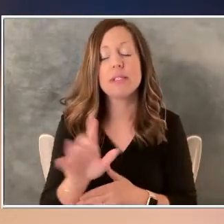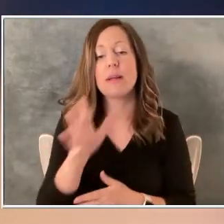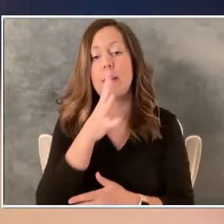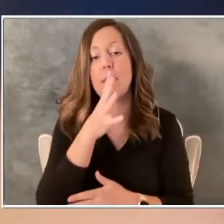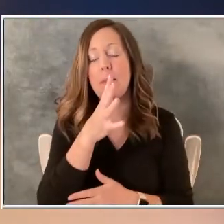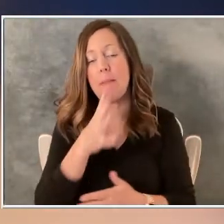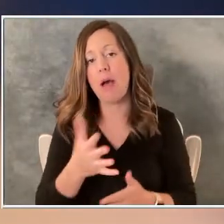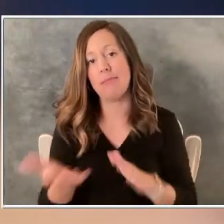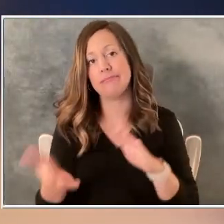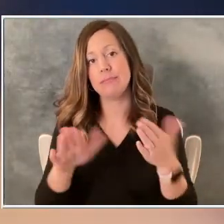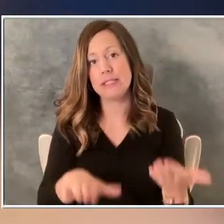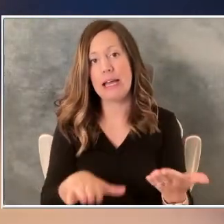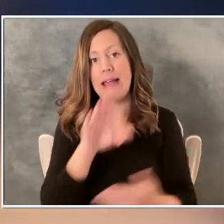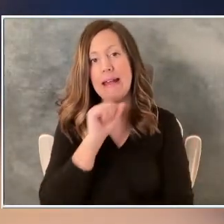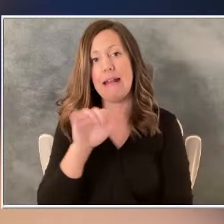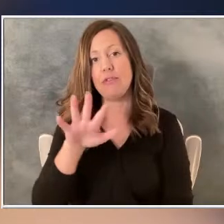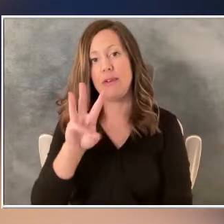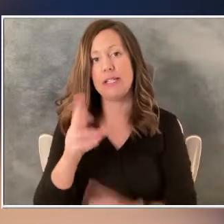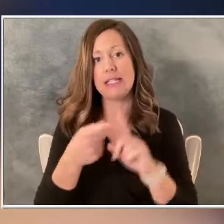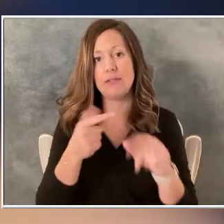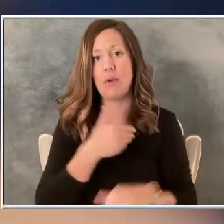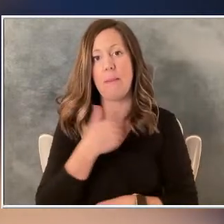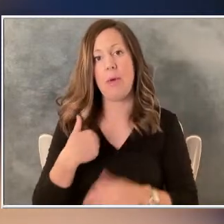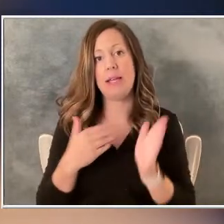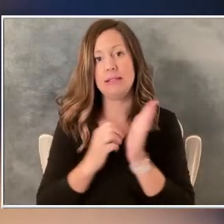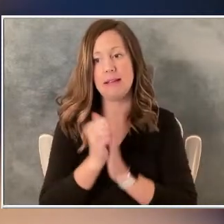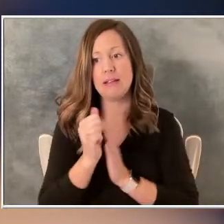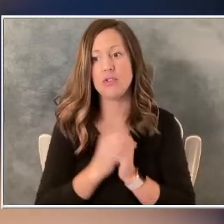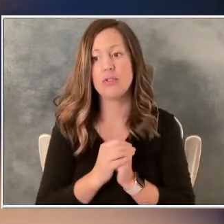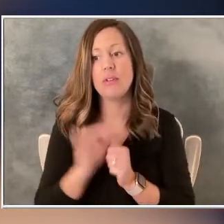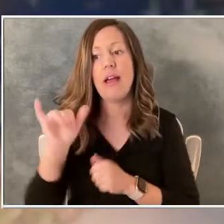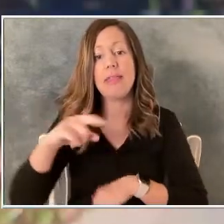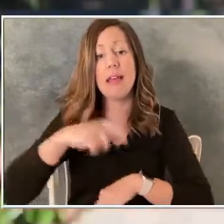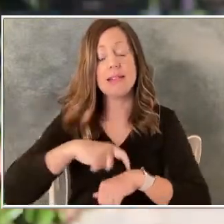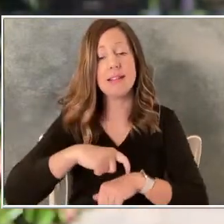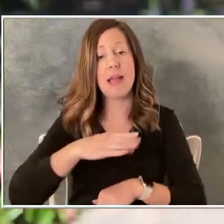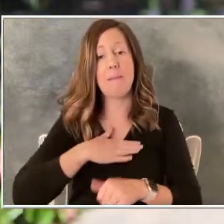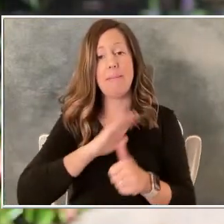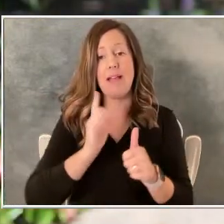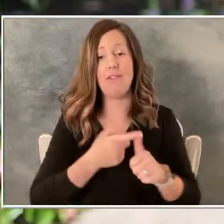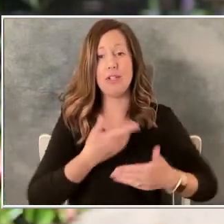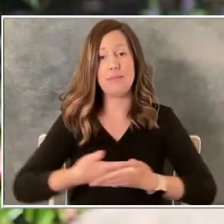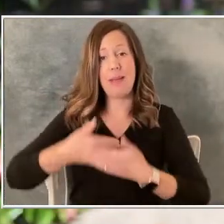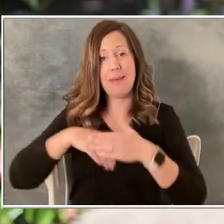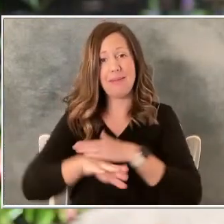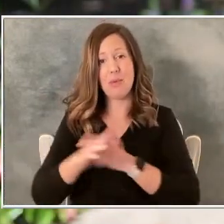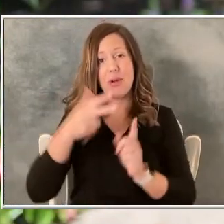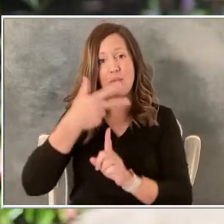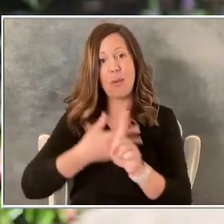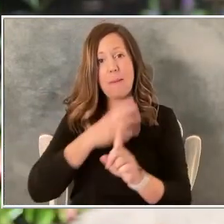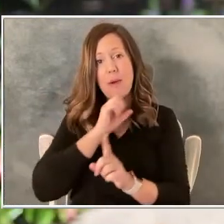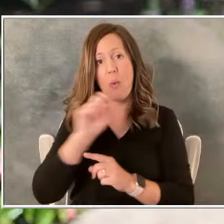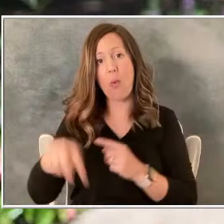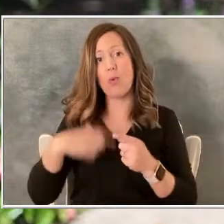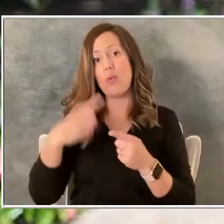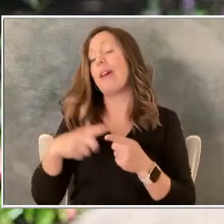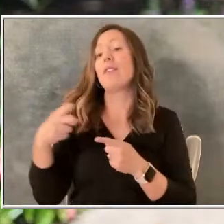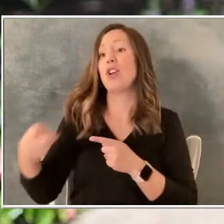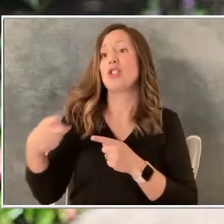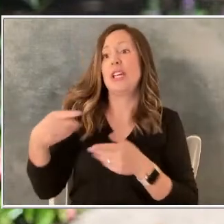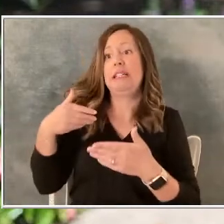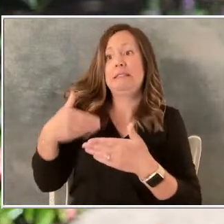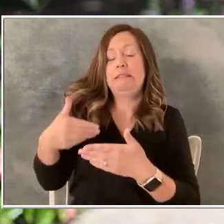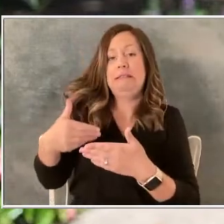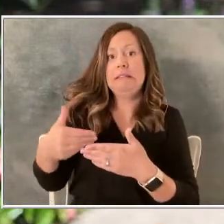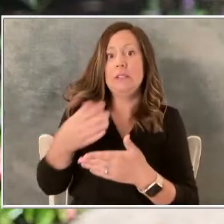at age 56. At that time, I had just had my first child. He was 3 months old when she went into hospice and 5 months old when she actually passed